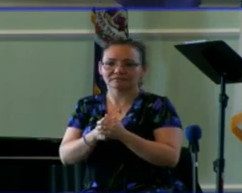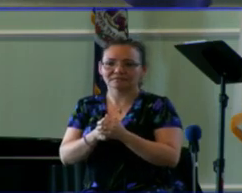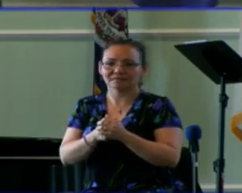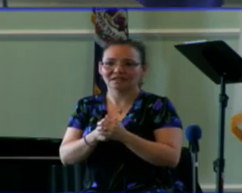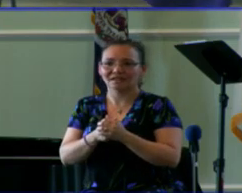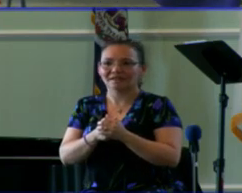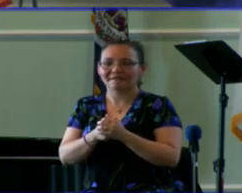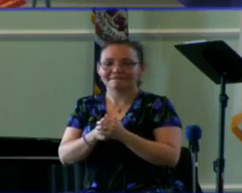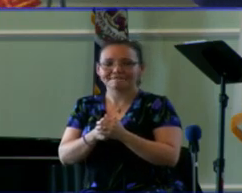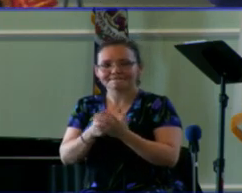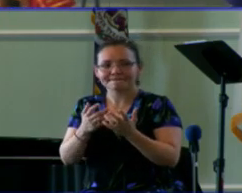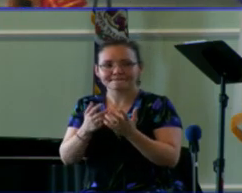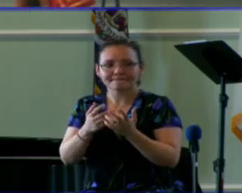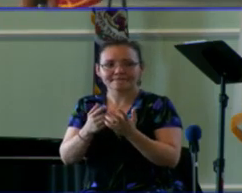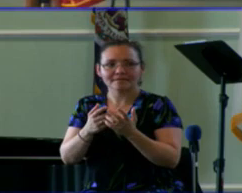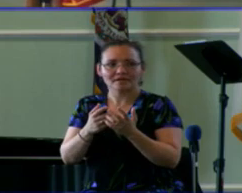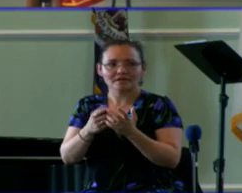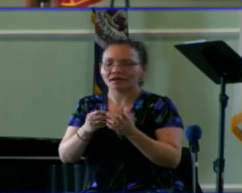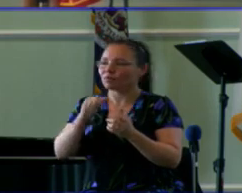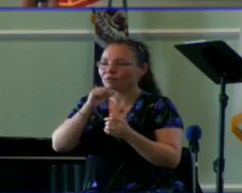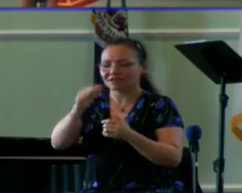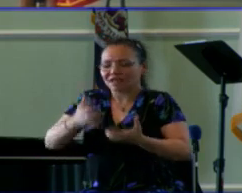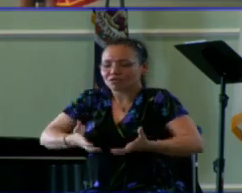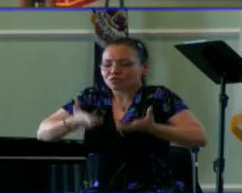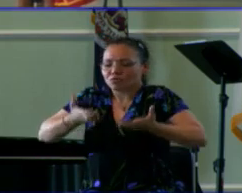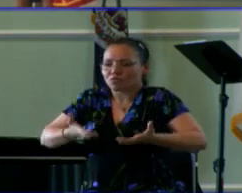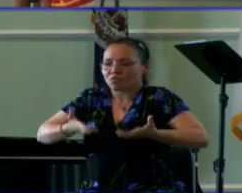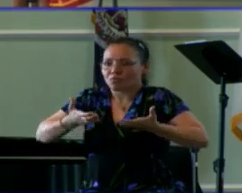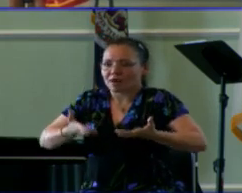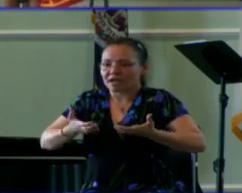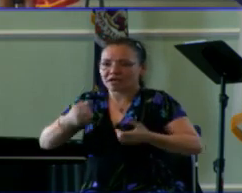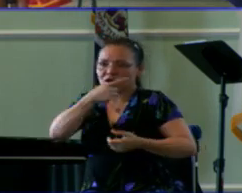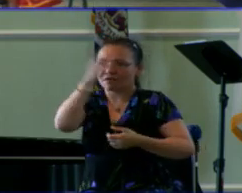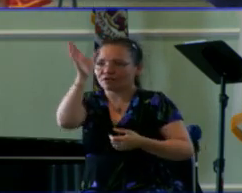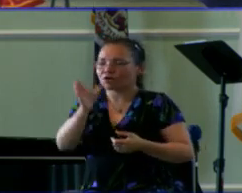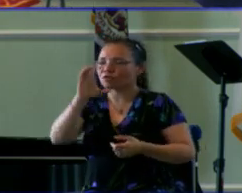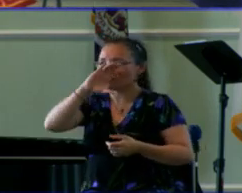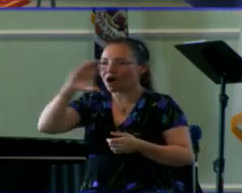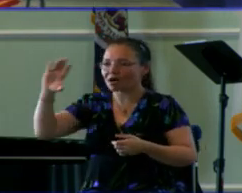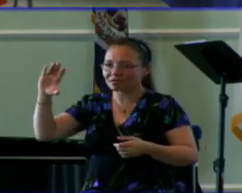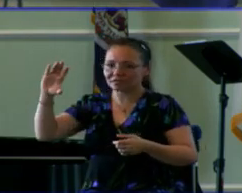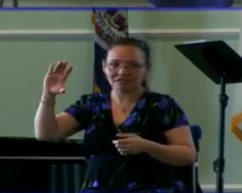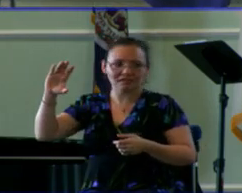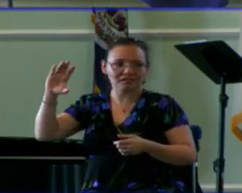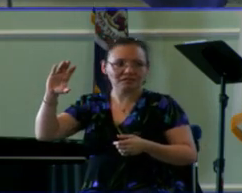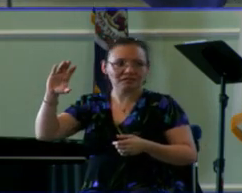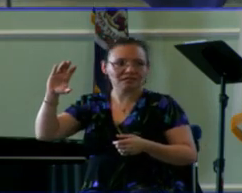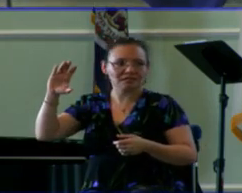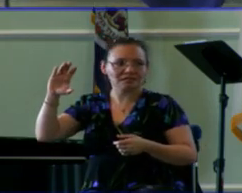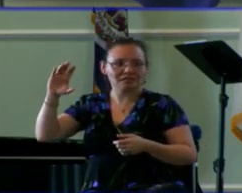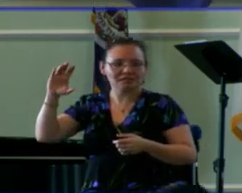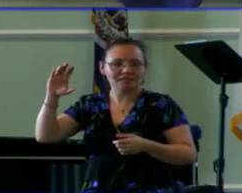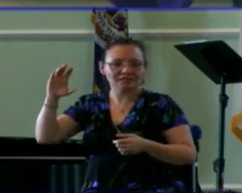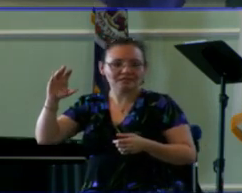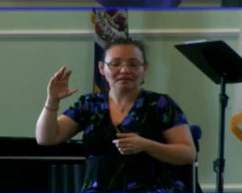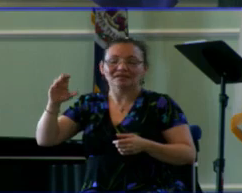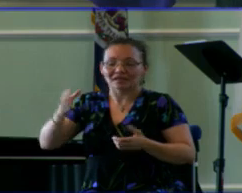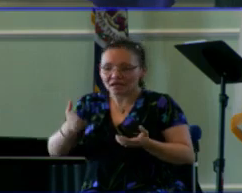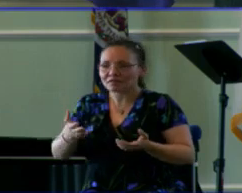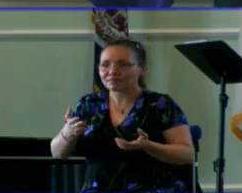Because you see, it wasn't just the weight of the cross. It wasn't just the weight of the cross, even though it was